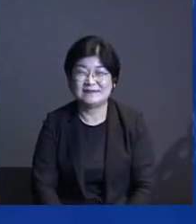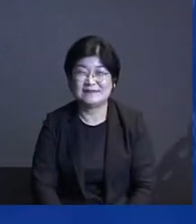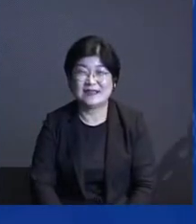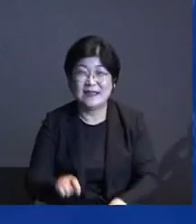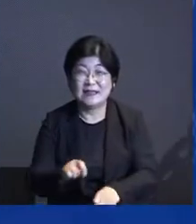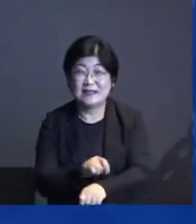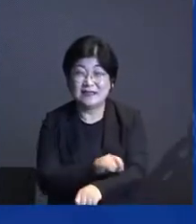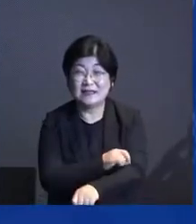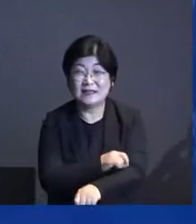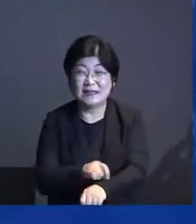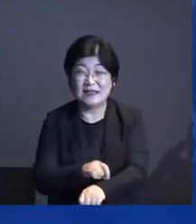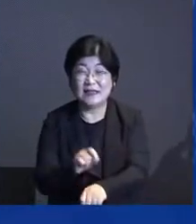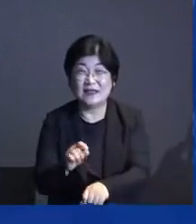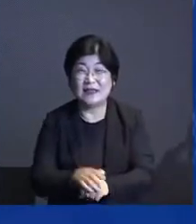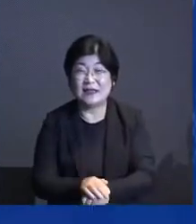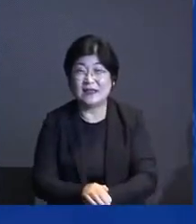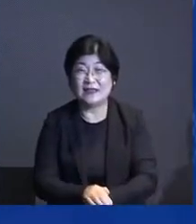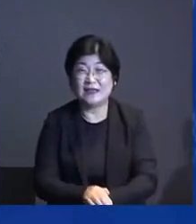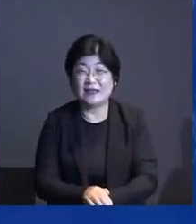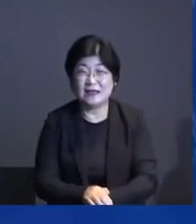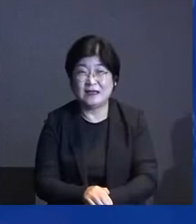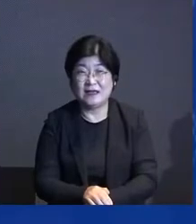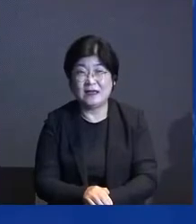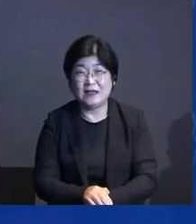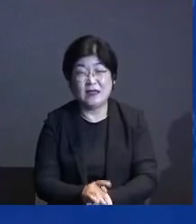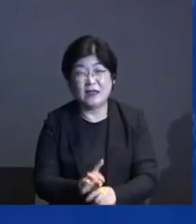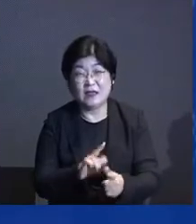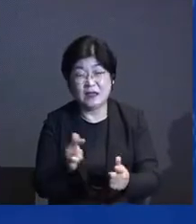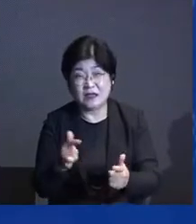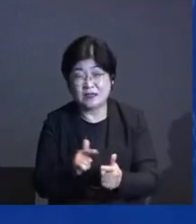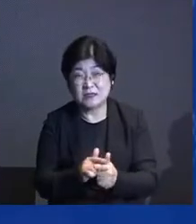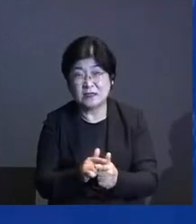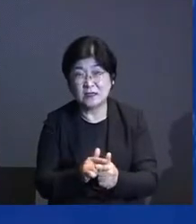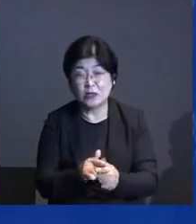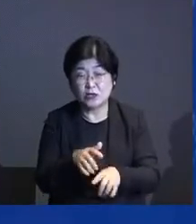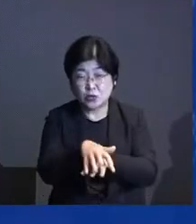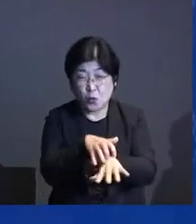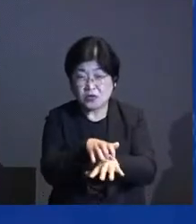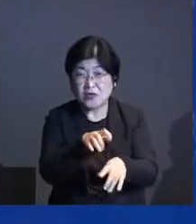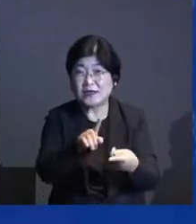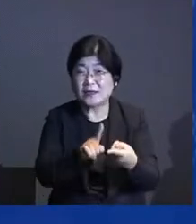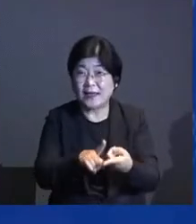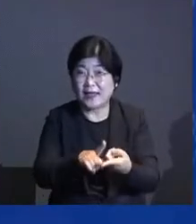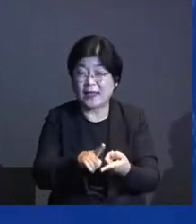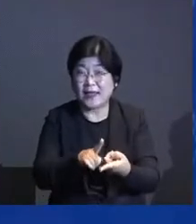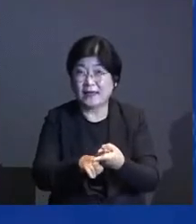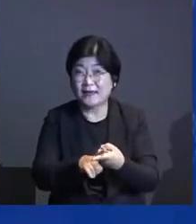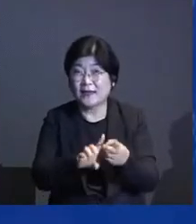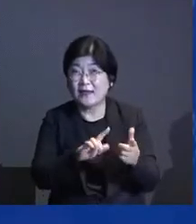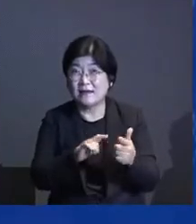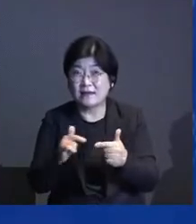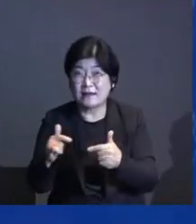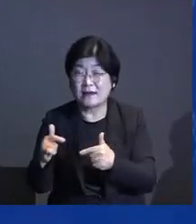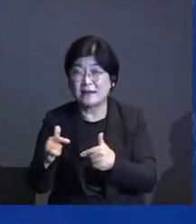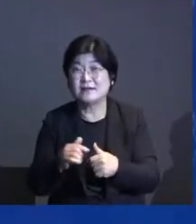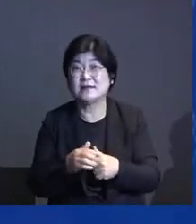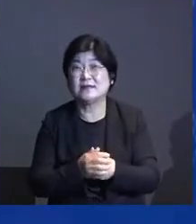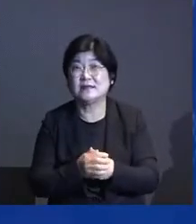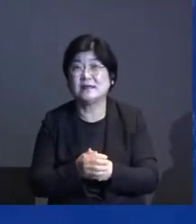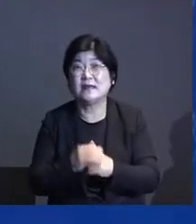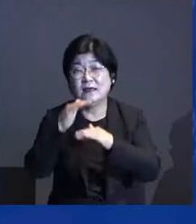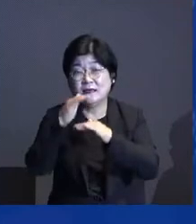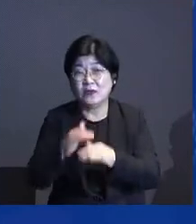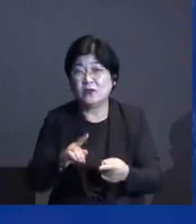and there are different models of HelpAge groups around the country. And I'm sure we'll have more time to talk about